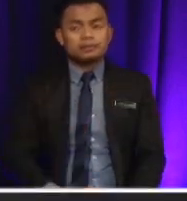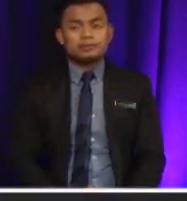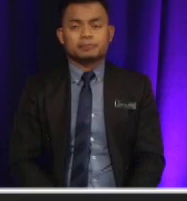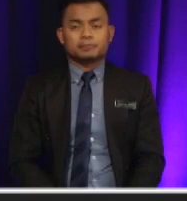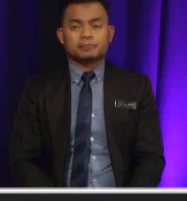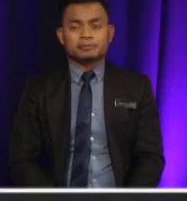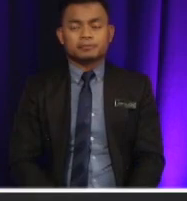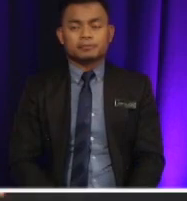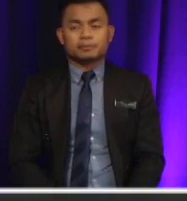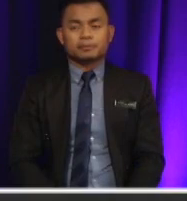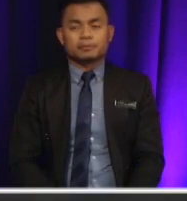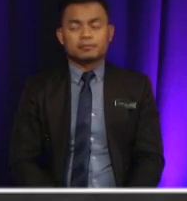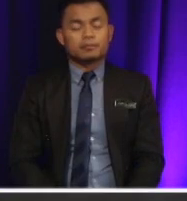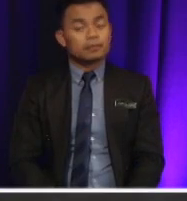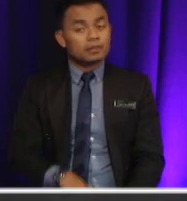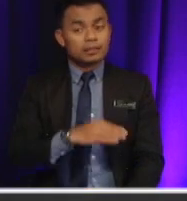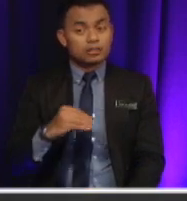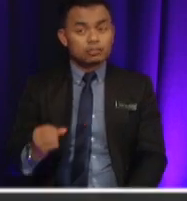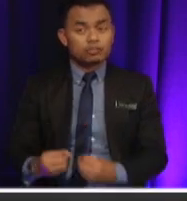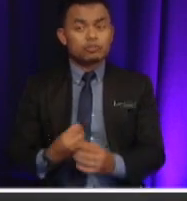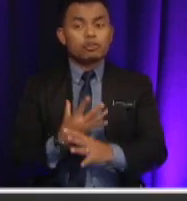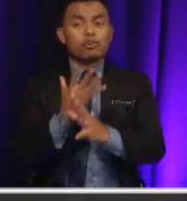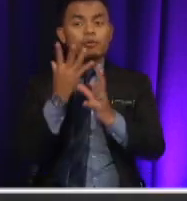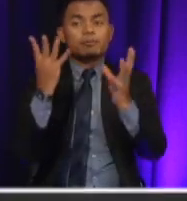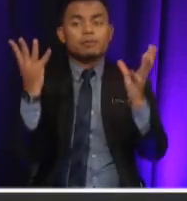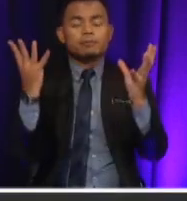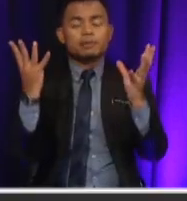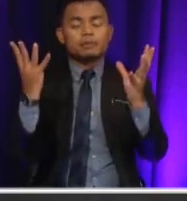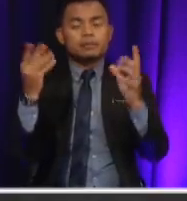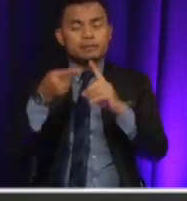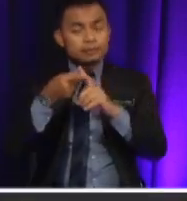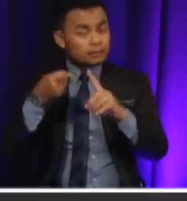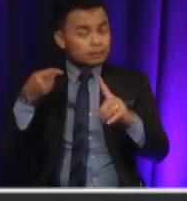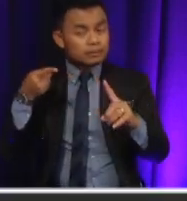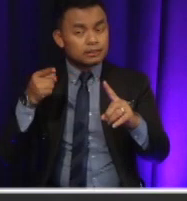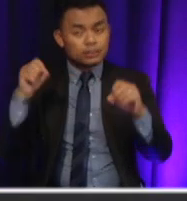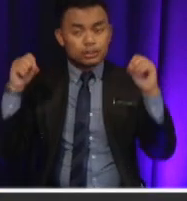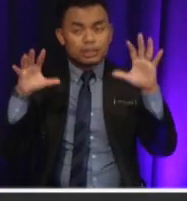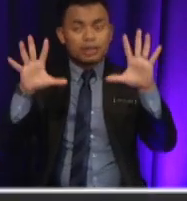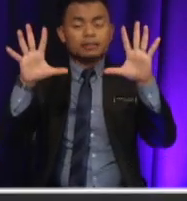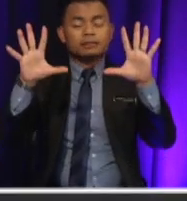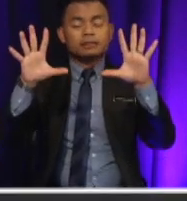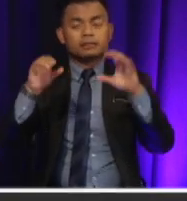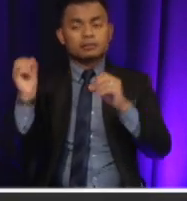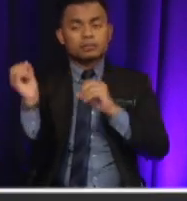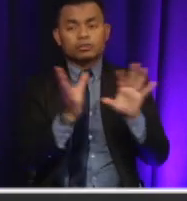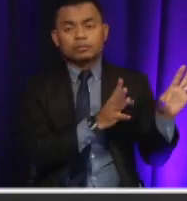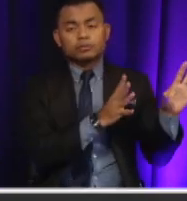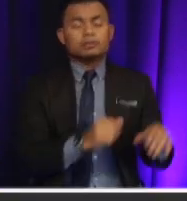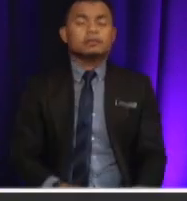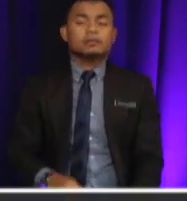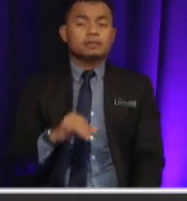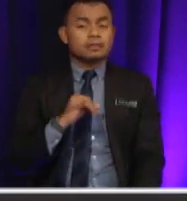dirt, the chromium trim from which the shine has gone. I am